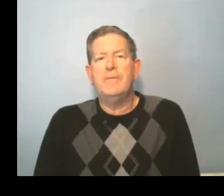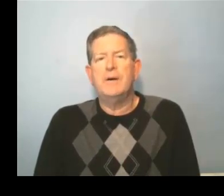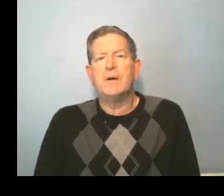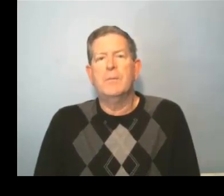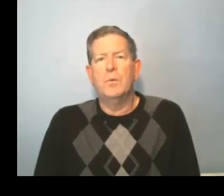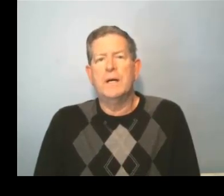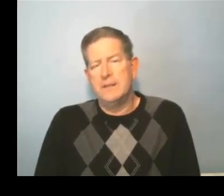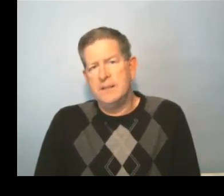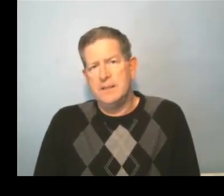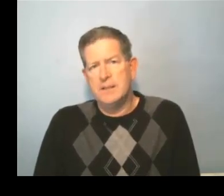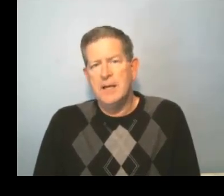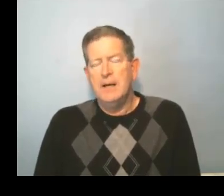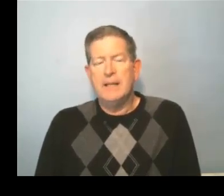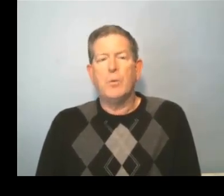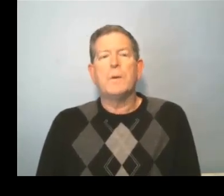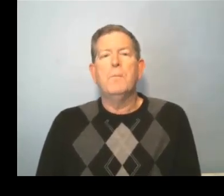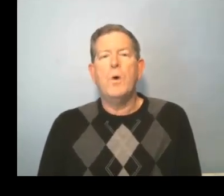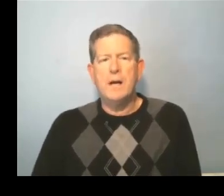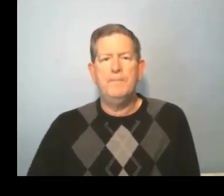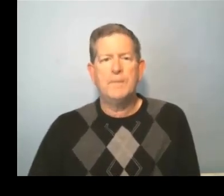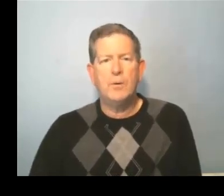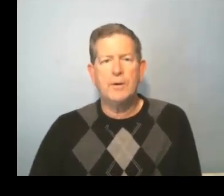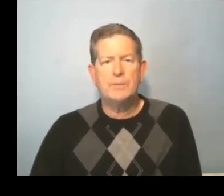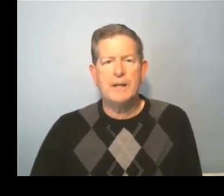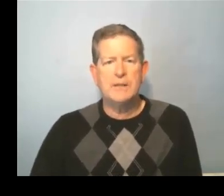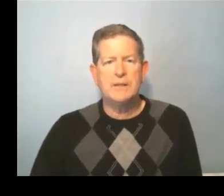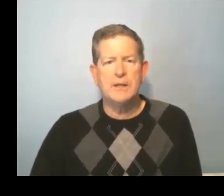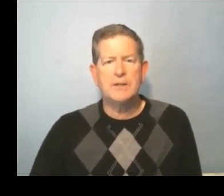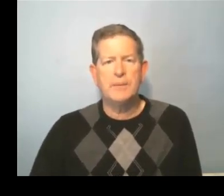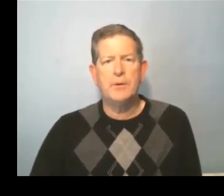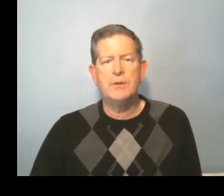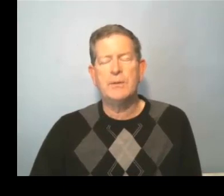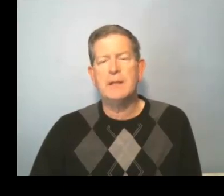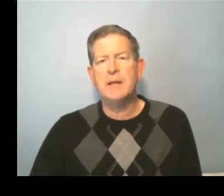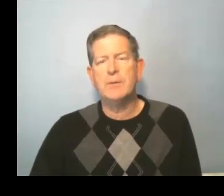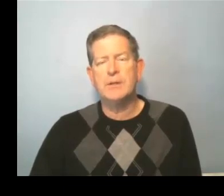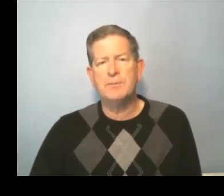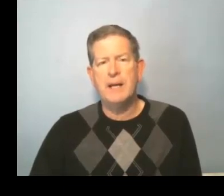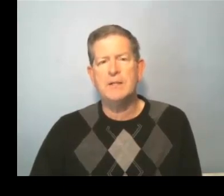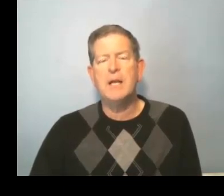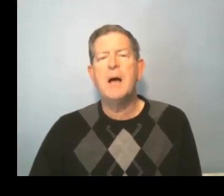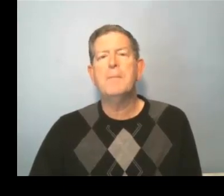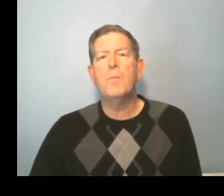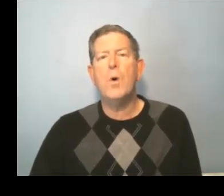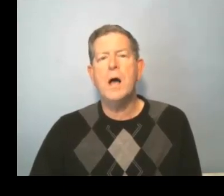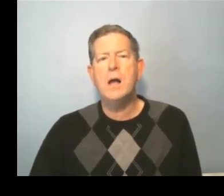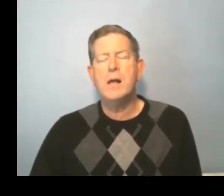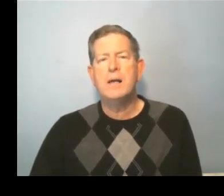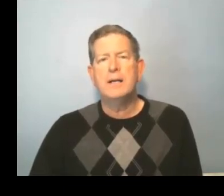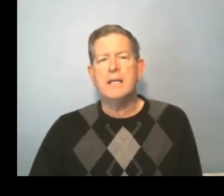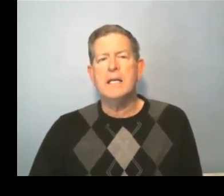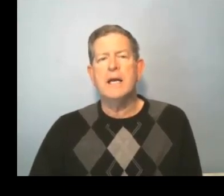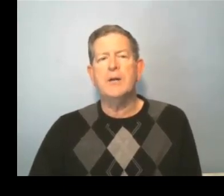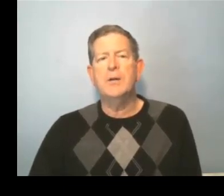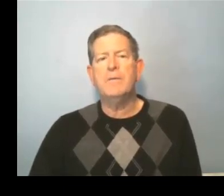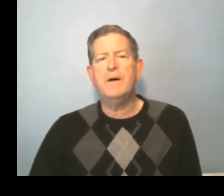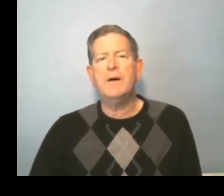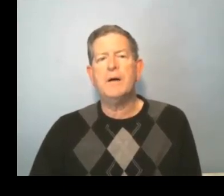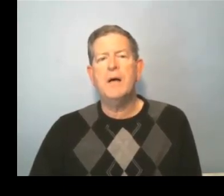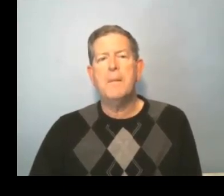est 9h moins 10. Now, the word moins corresponds to this little symbol you see right there, which is minus, moins. Il